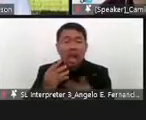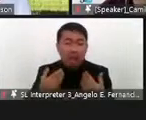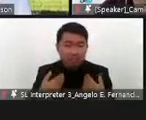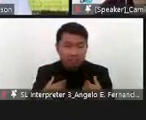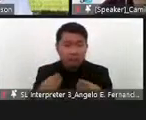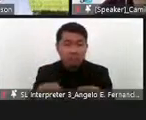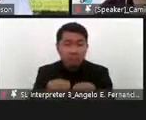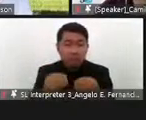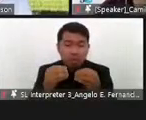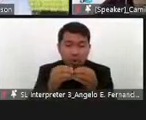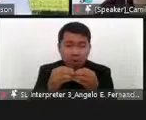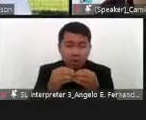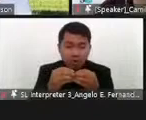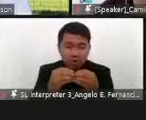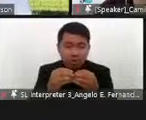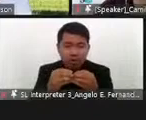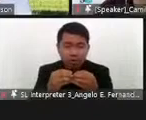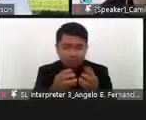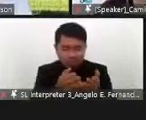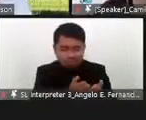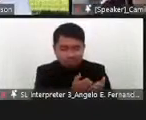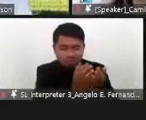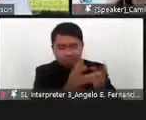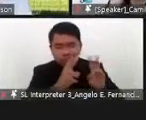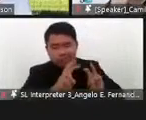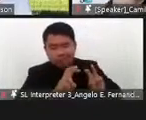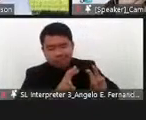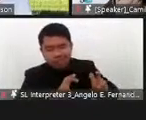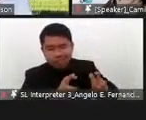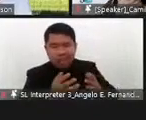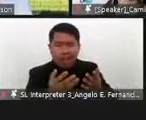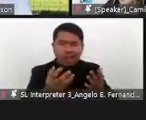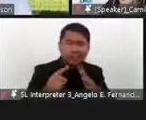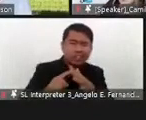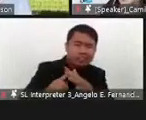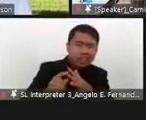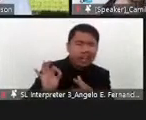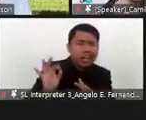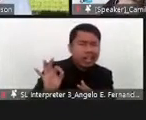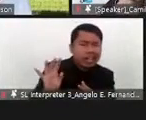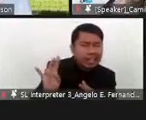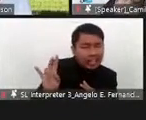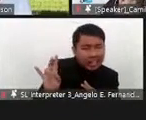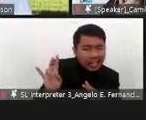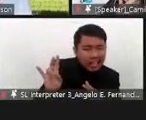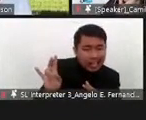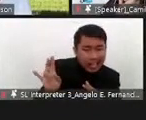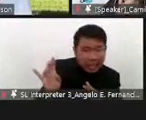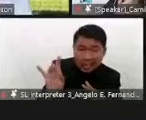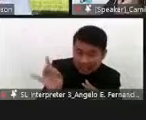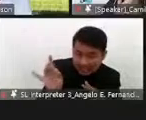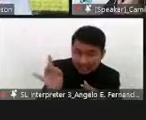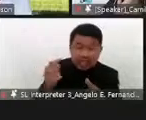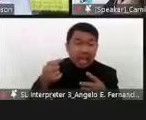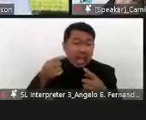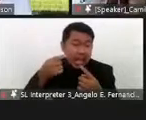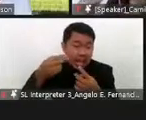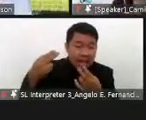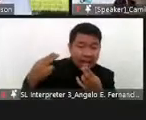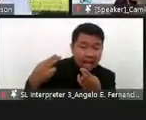out shipwreck investigations since the 1980s until, of course, the present. And we have